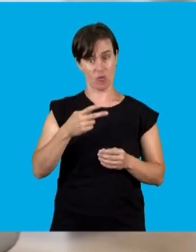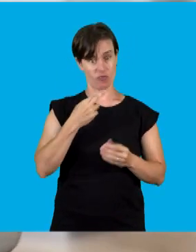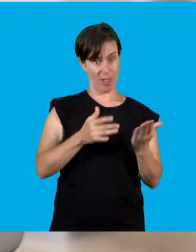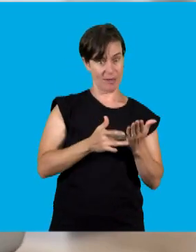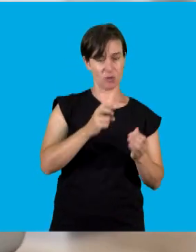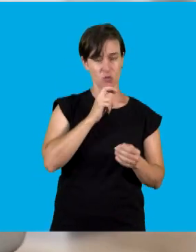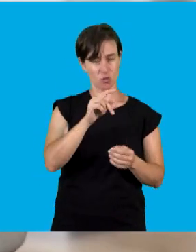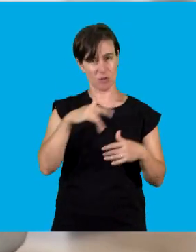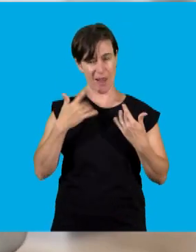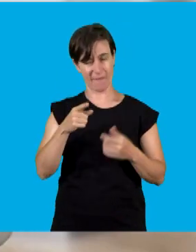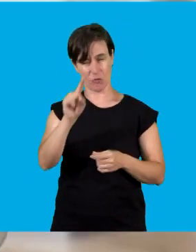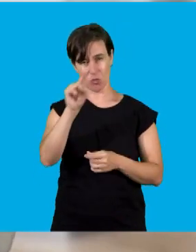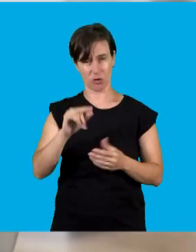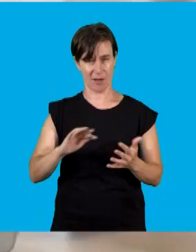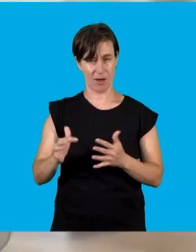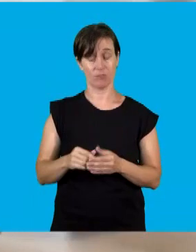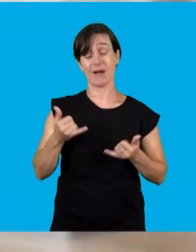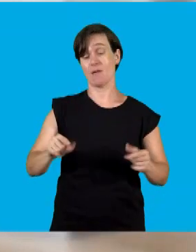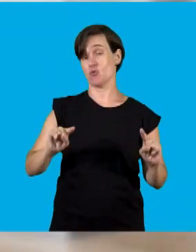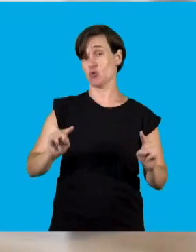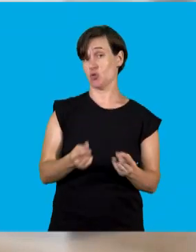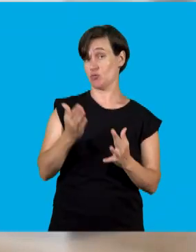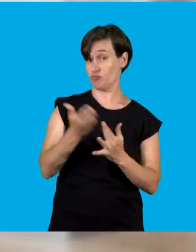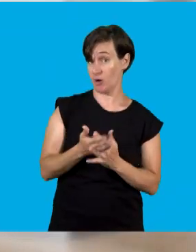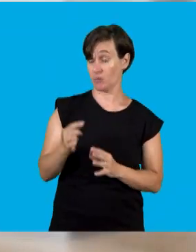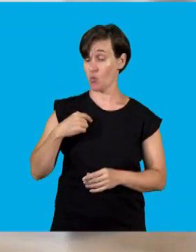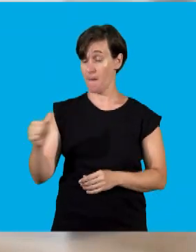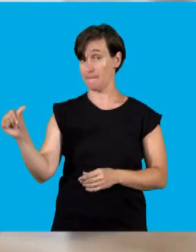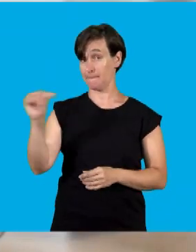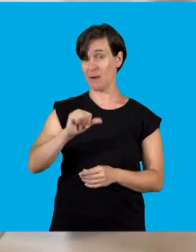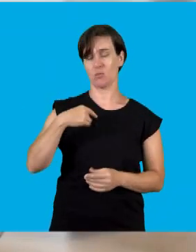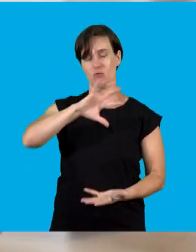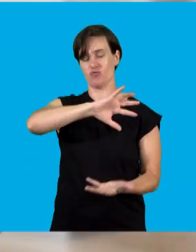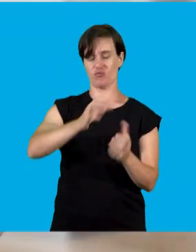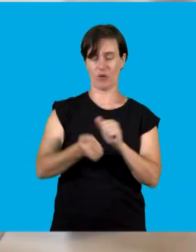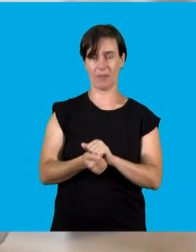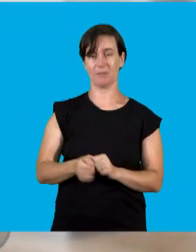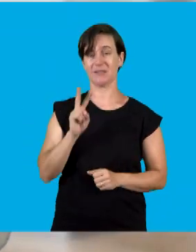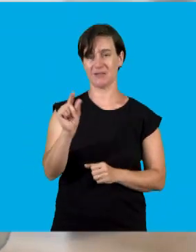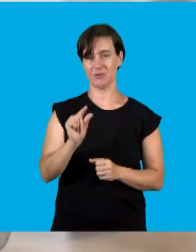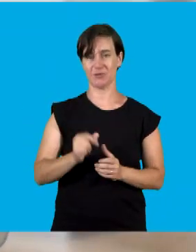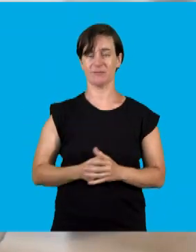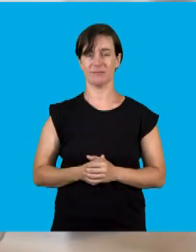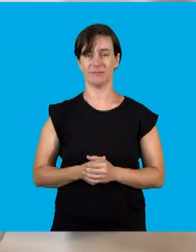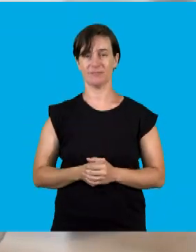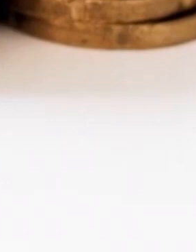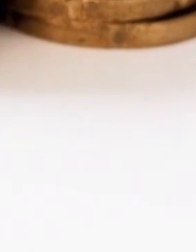before we wrap up everything, we're going to go on a quick break. When we come back, we'll wrap up everything. I'll see you just now.